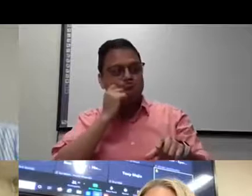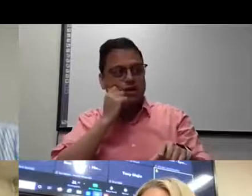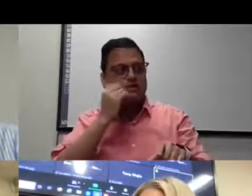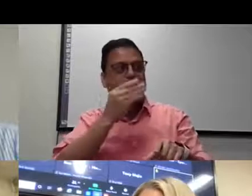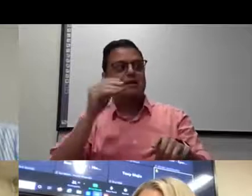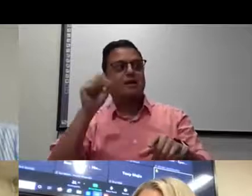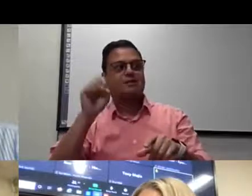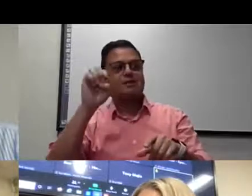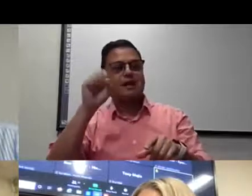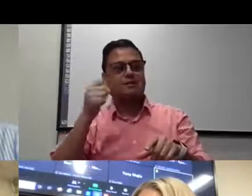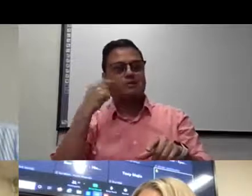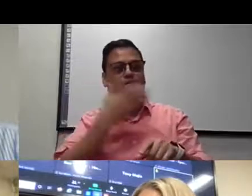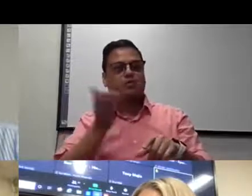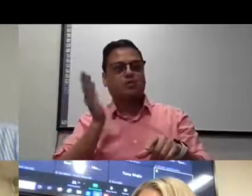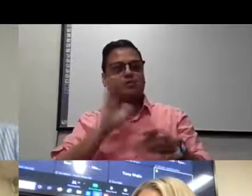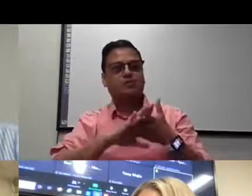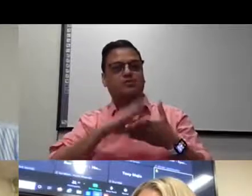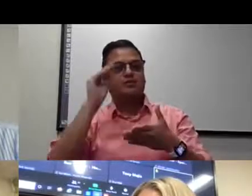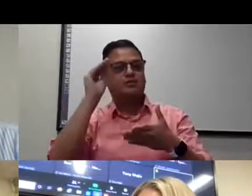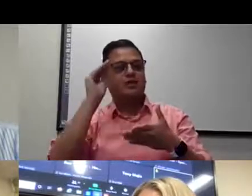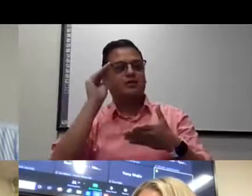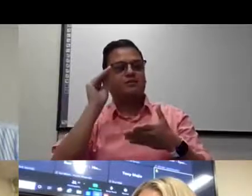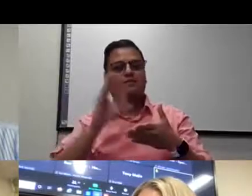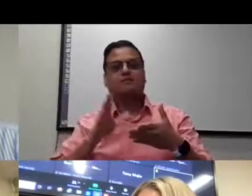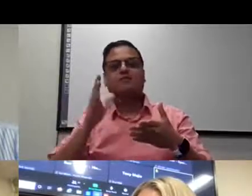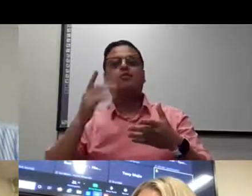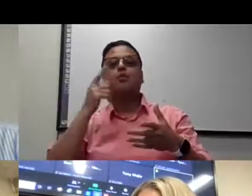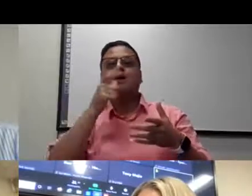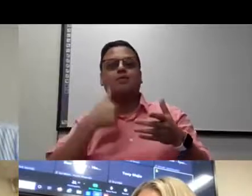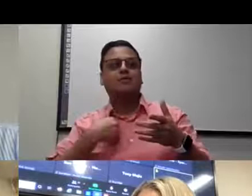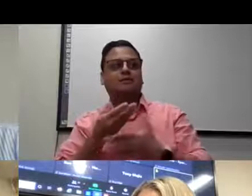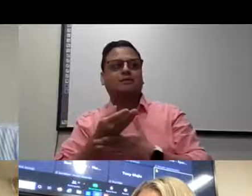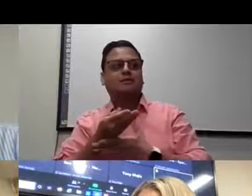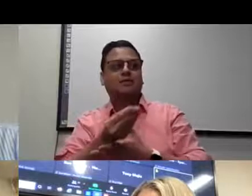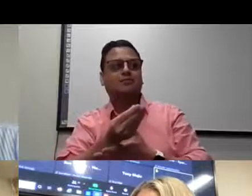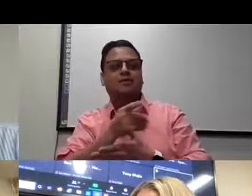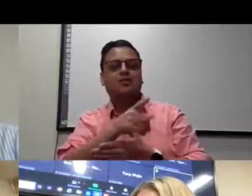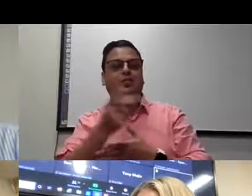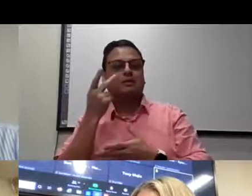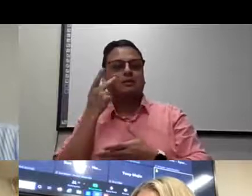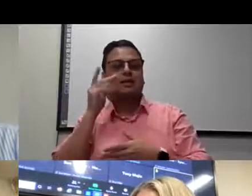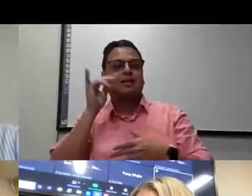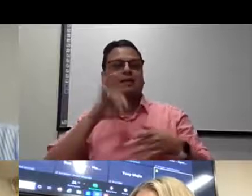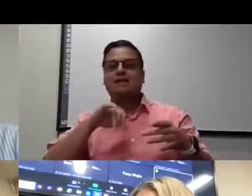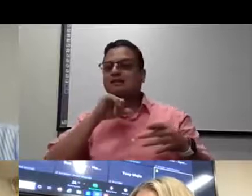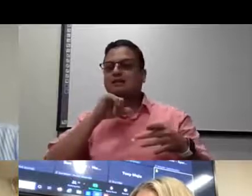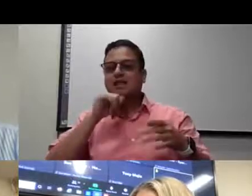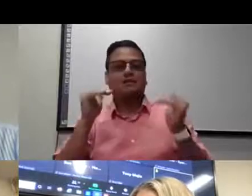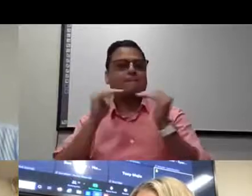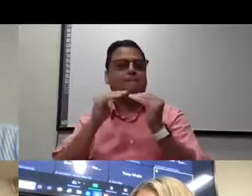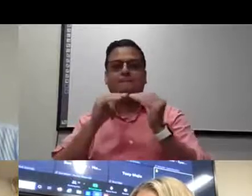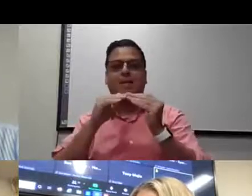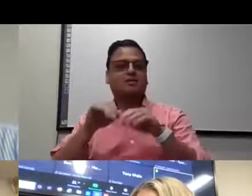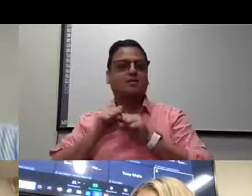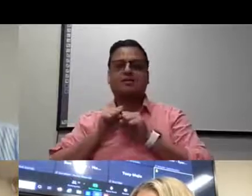SES of those students who are getting these settlements, you would see that that does not match the